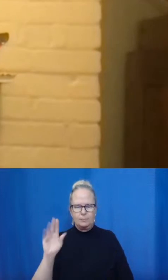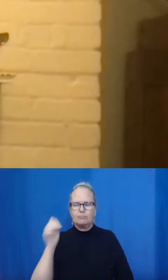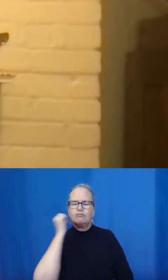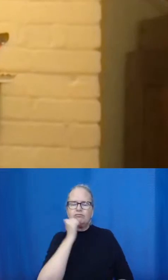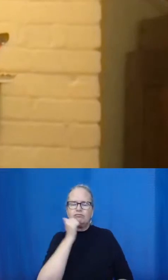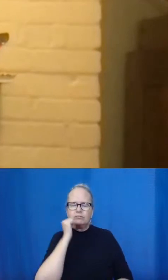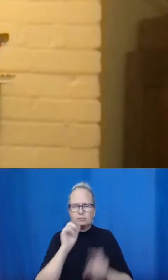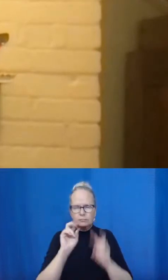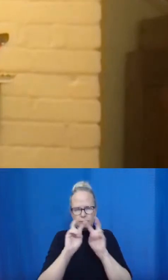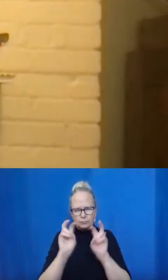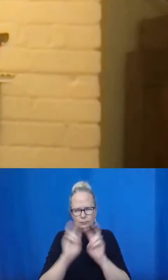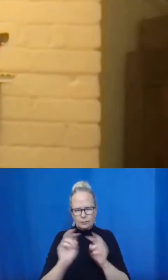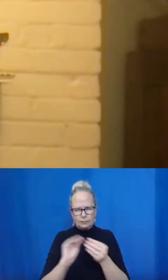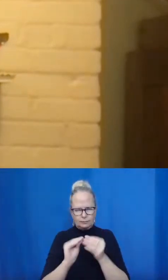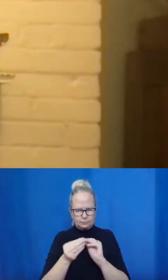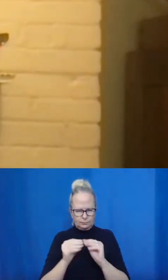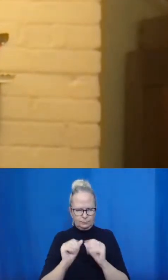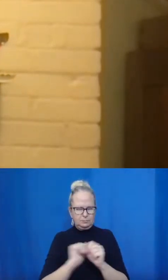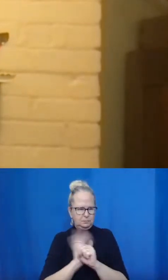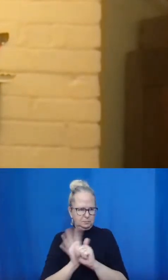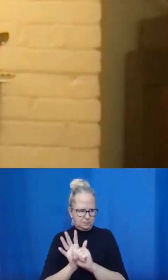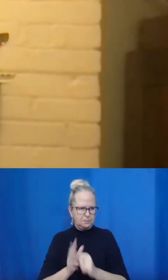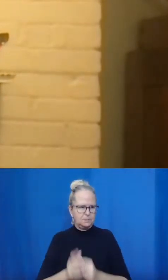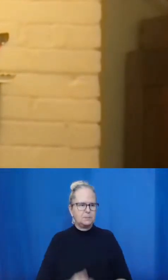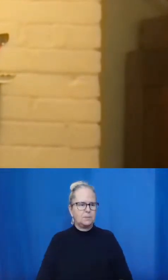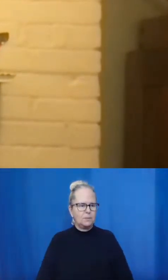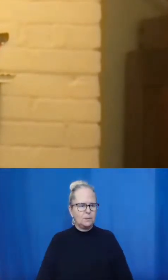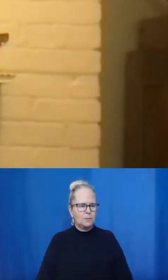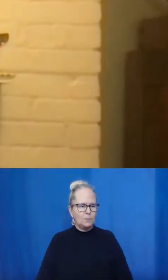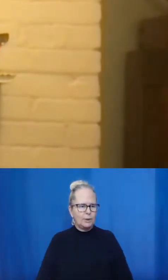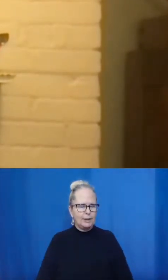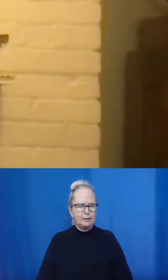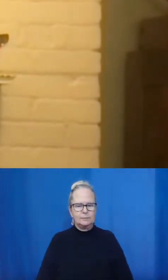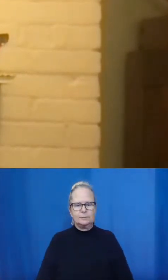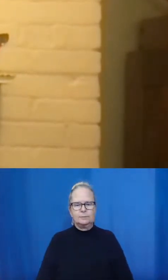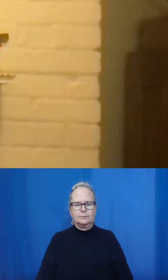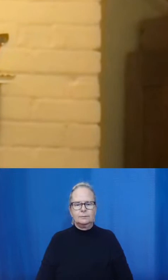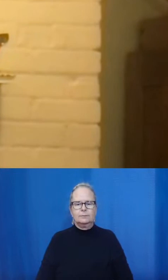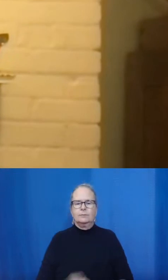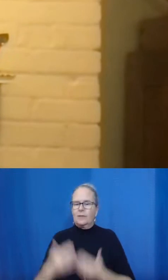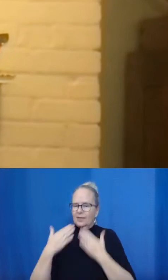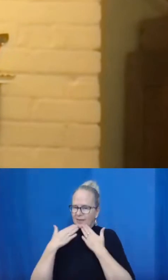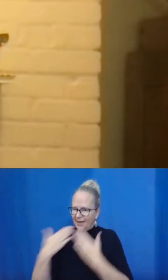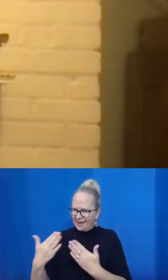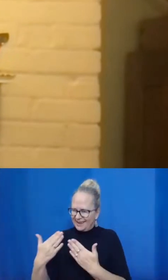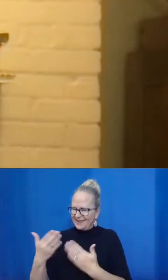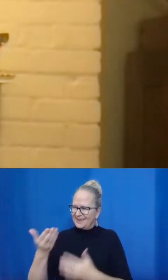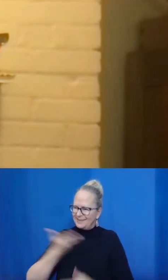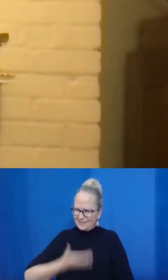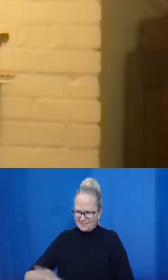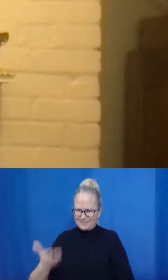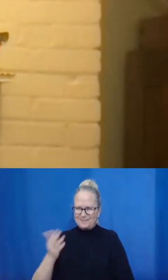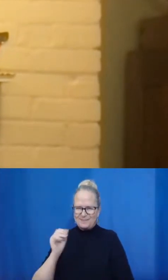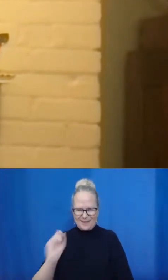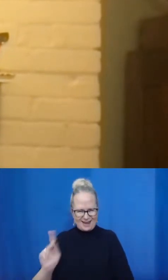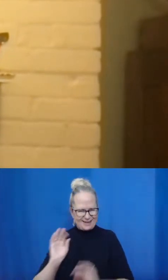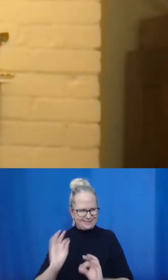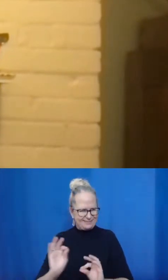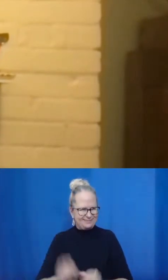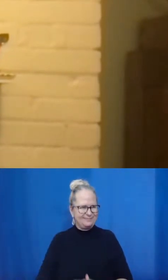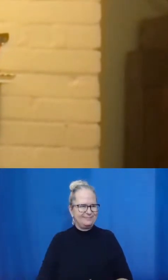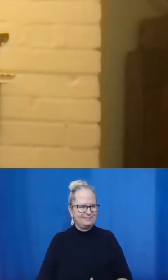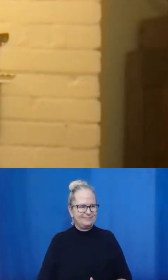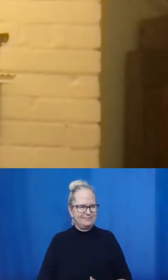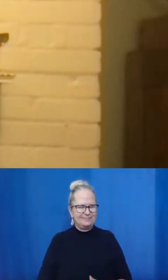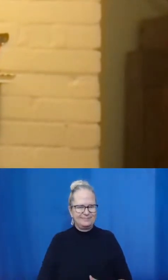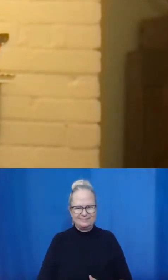Thanks so much for having me. We're just going to go right into it. And I'm just bringing up got it out